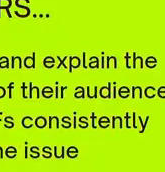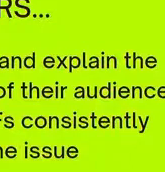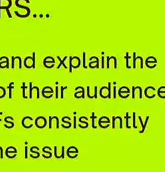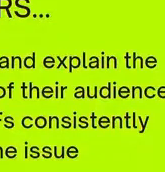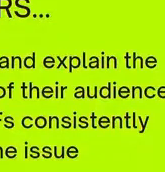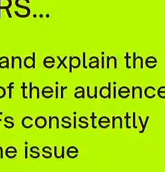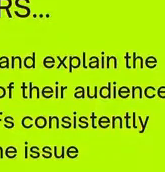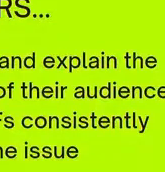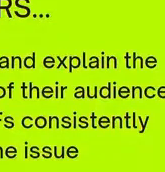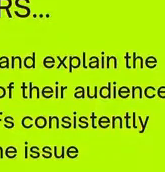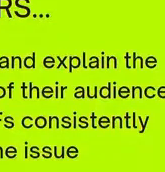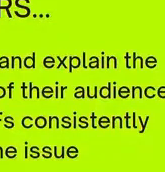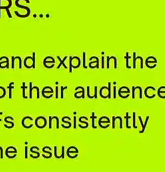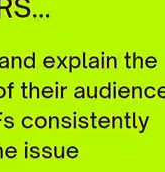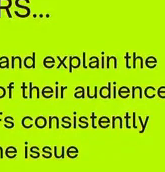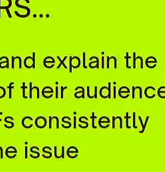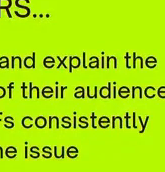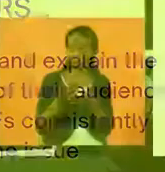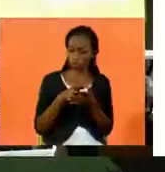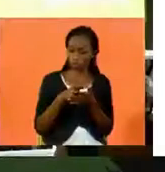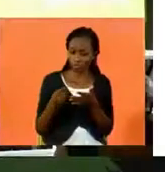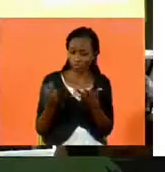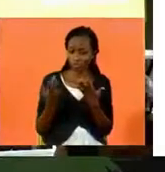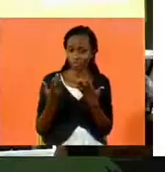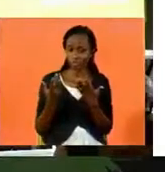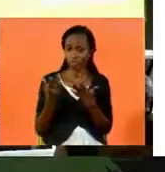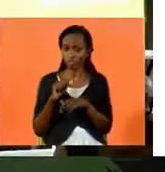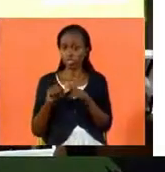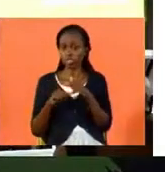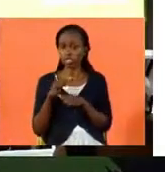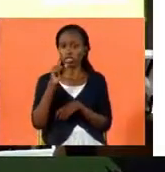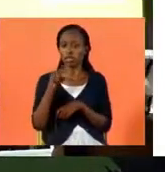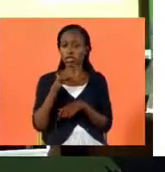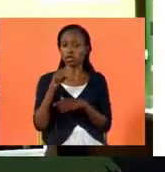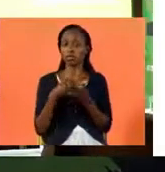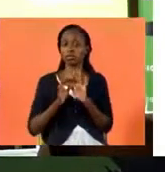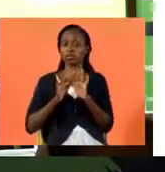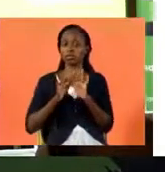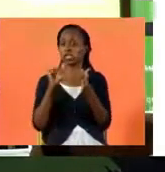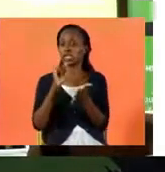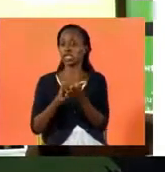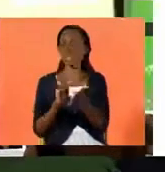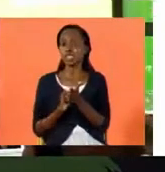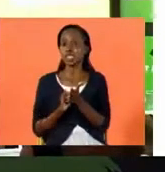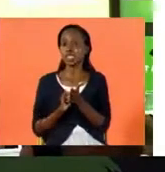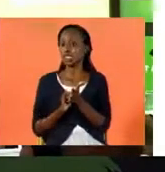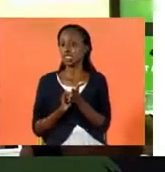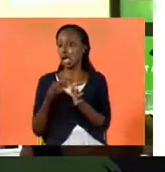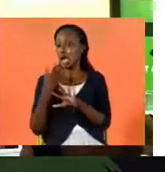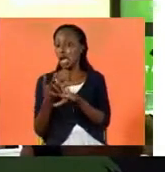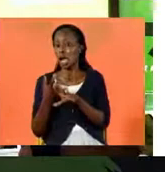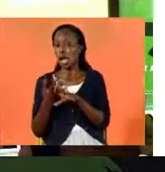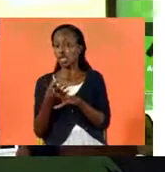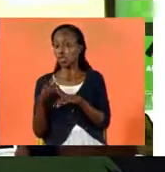blog, or write a headline saying illicit financial flows. That's a very difficult term for many